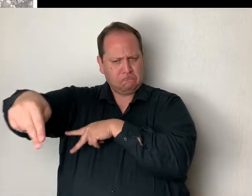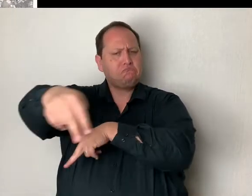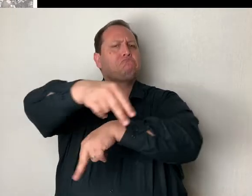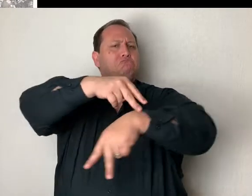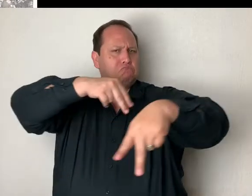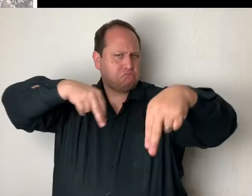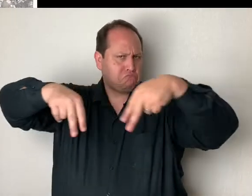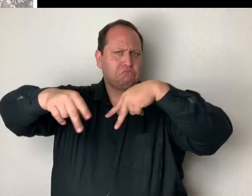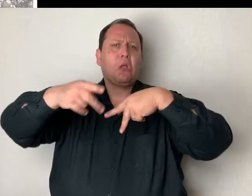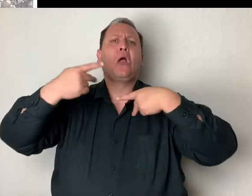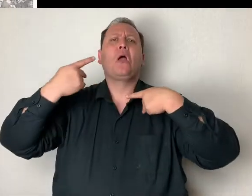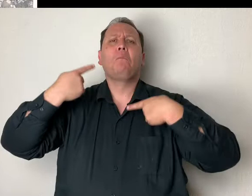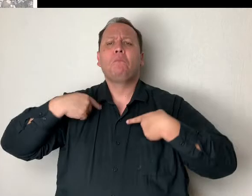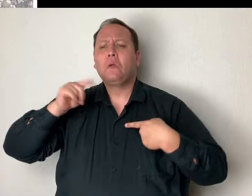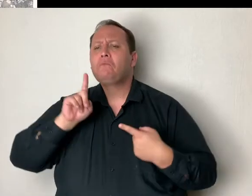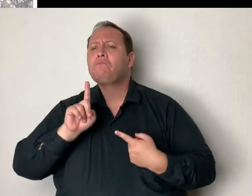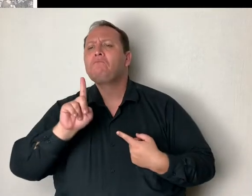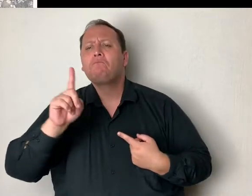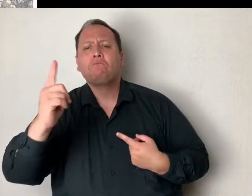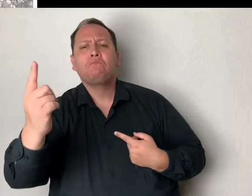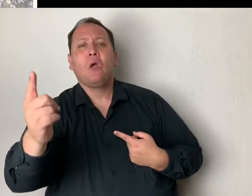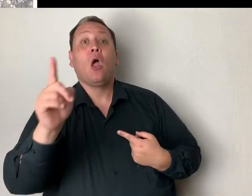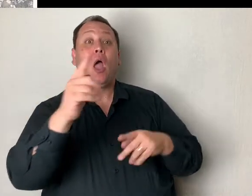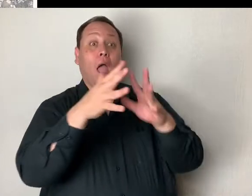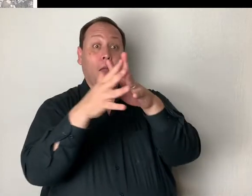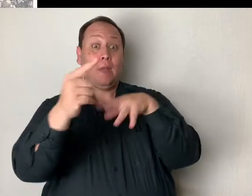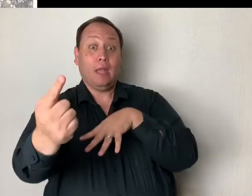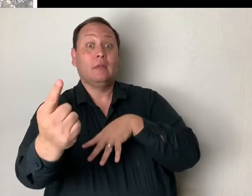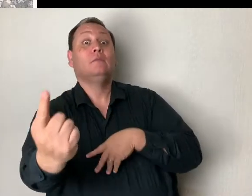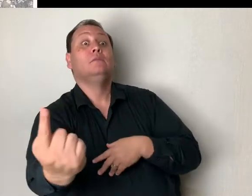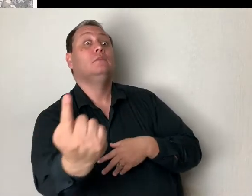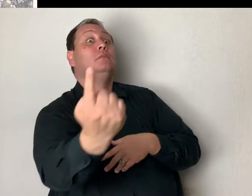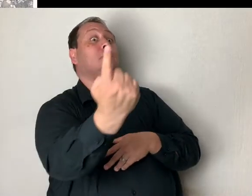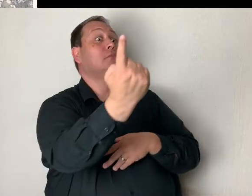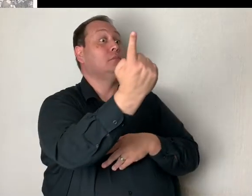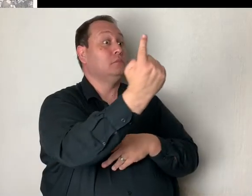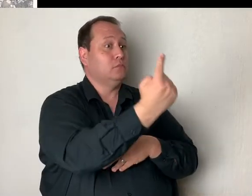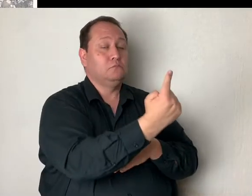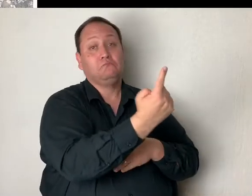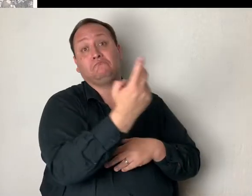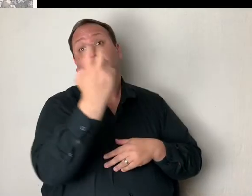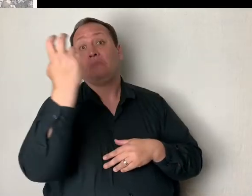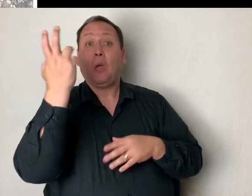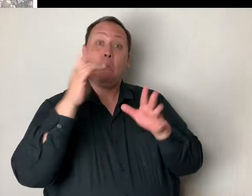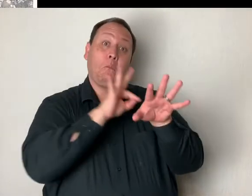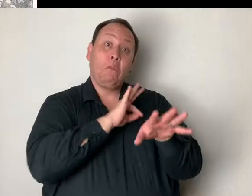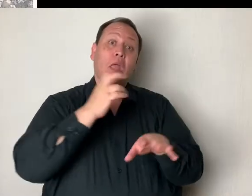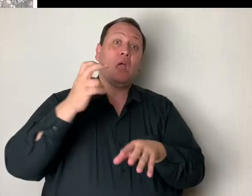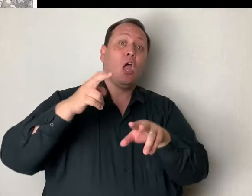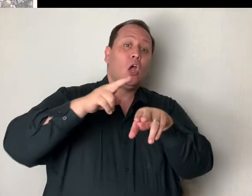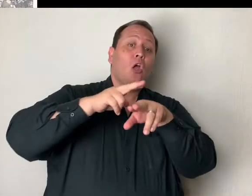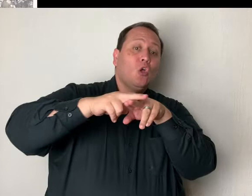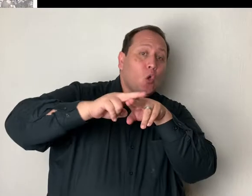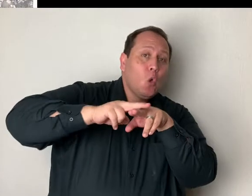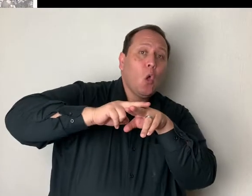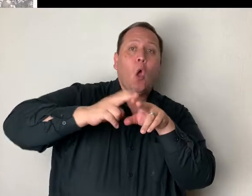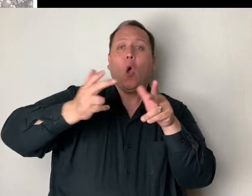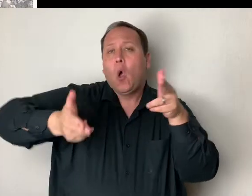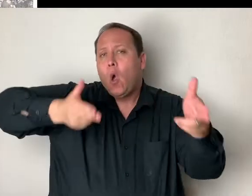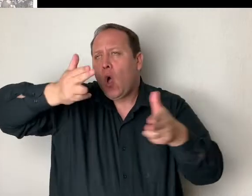site from the US side by a trolley or a tram, hugging the high ground out of